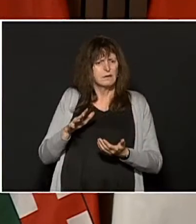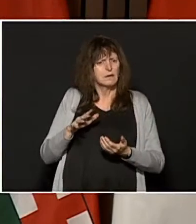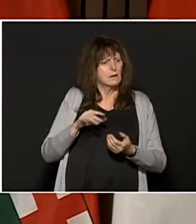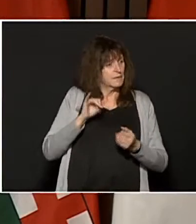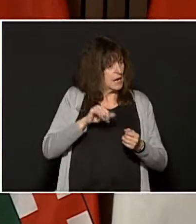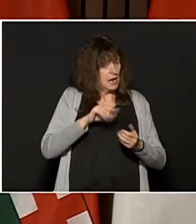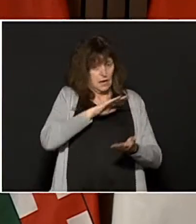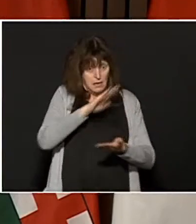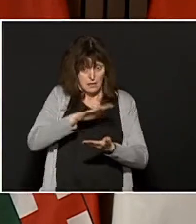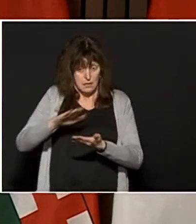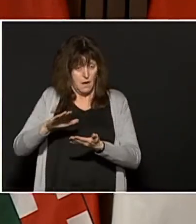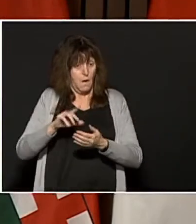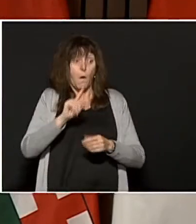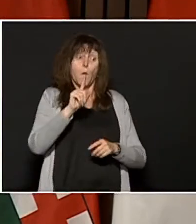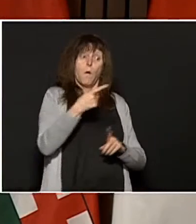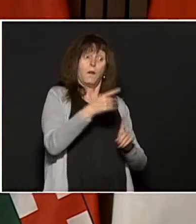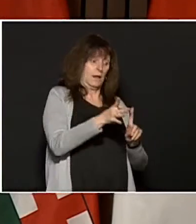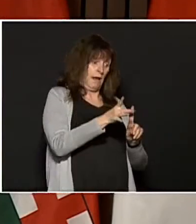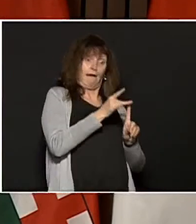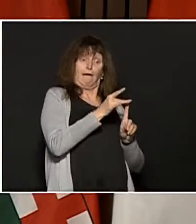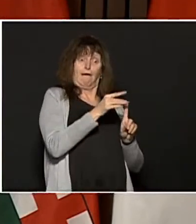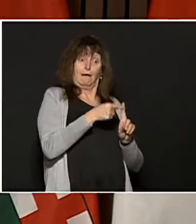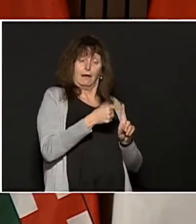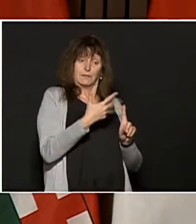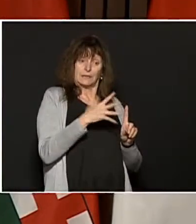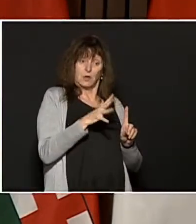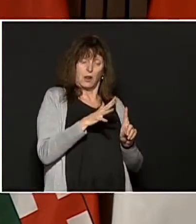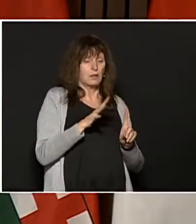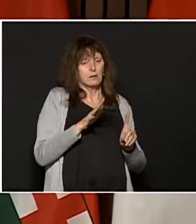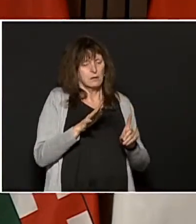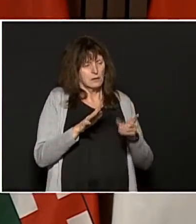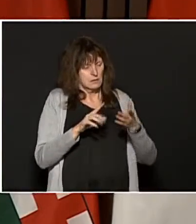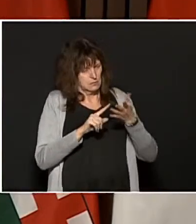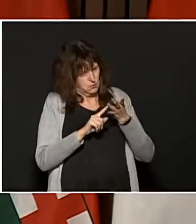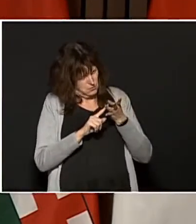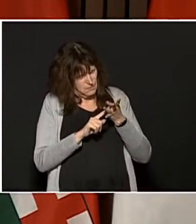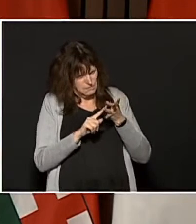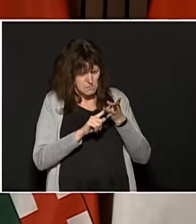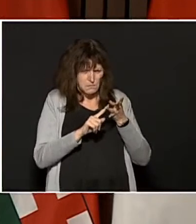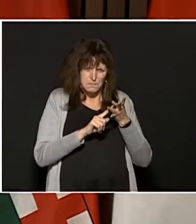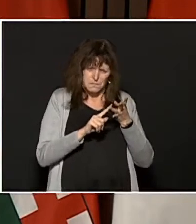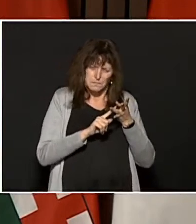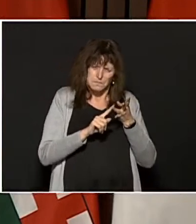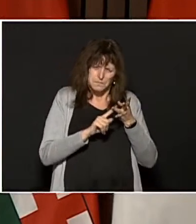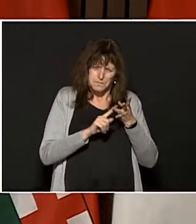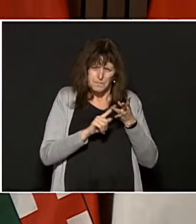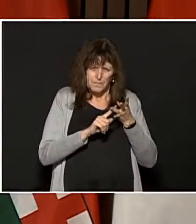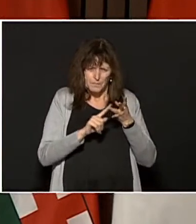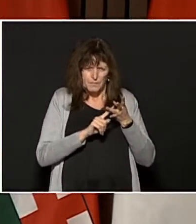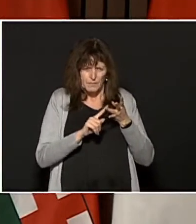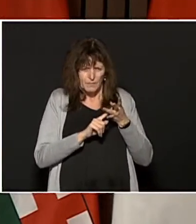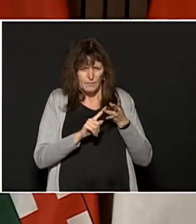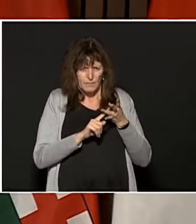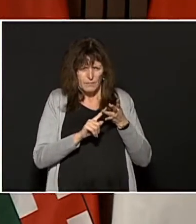in the middle of May, it would likely mean, if you want to continue to push the cases down,